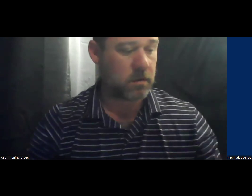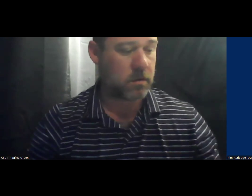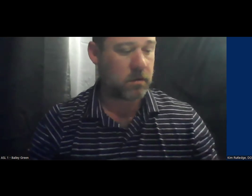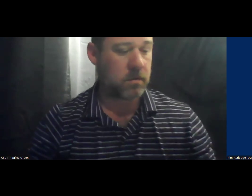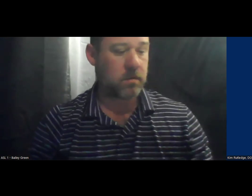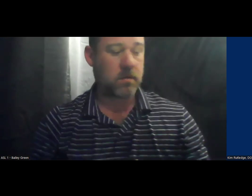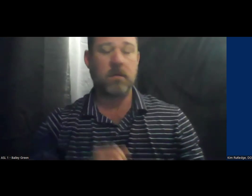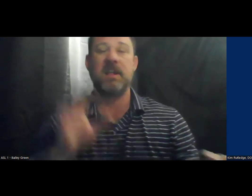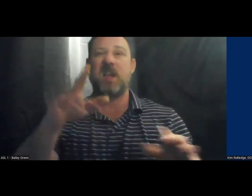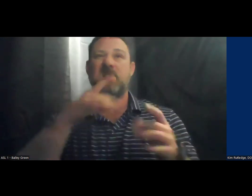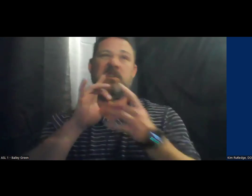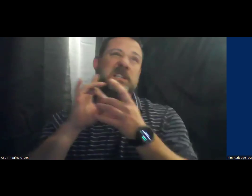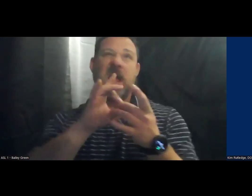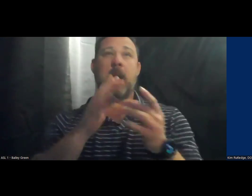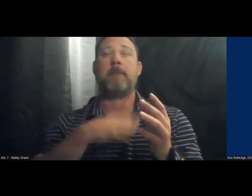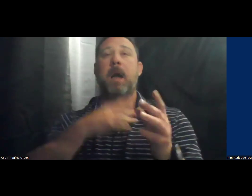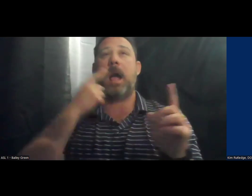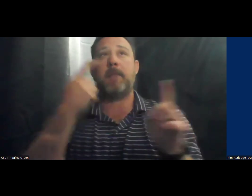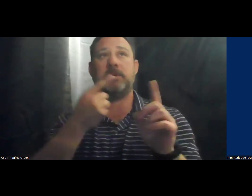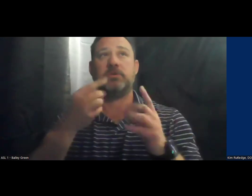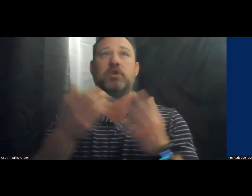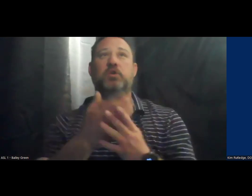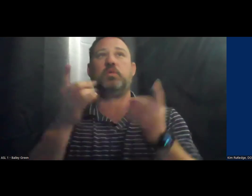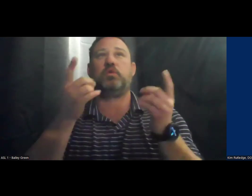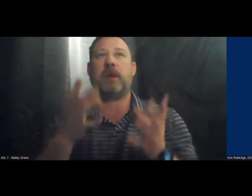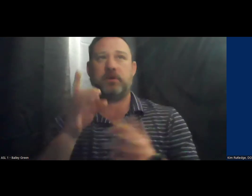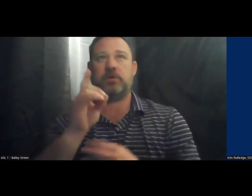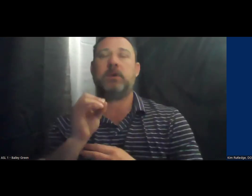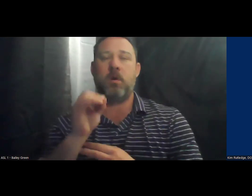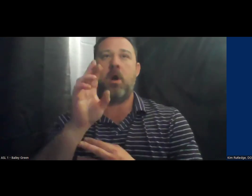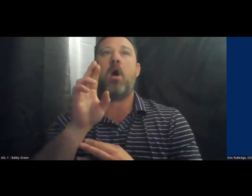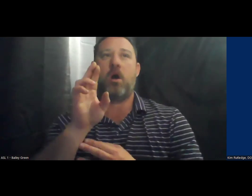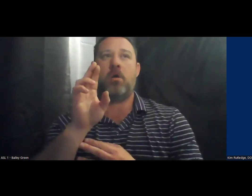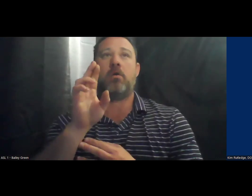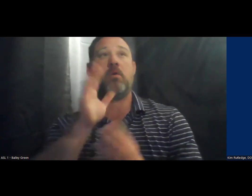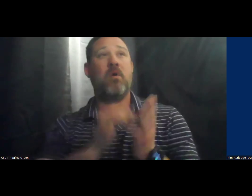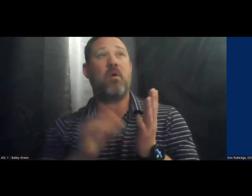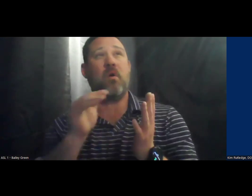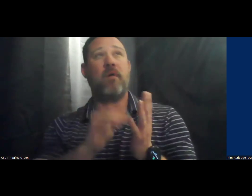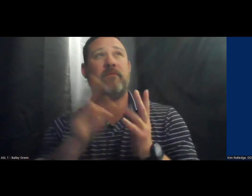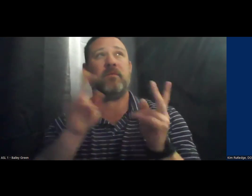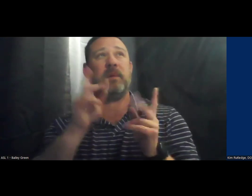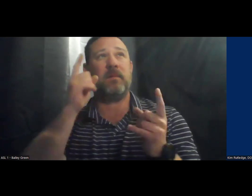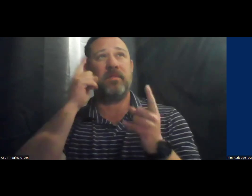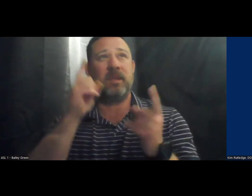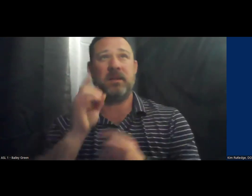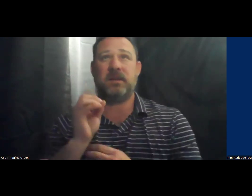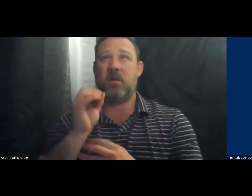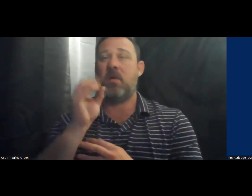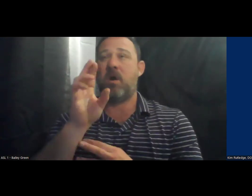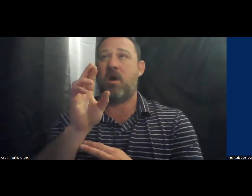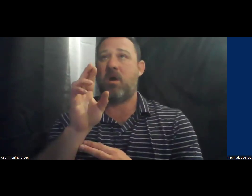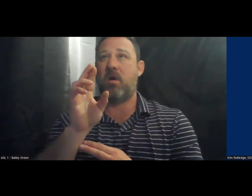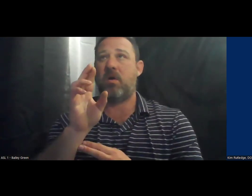really ties to my mission as the new director of DOR. I think that oftentimes people think of the Department of Rehabilitation